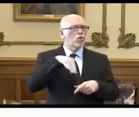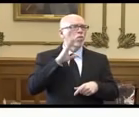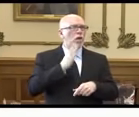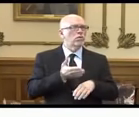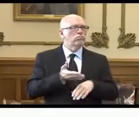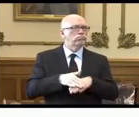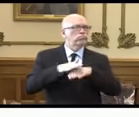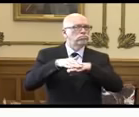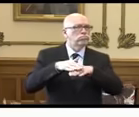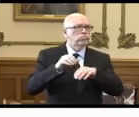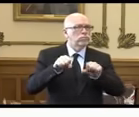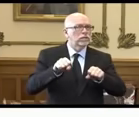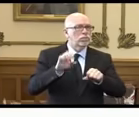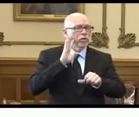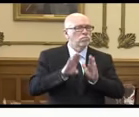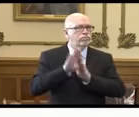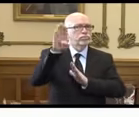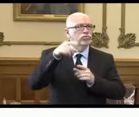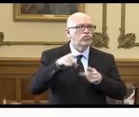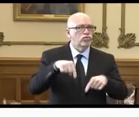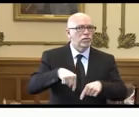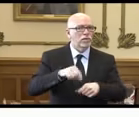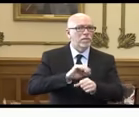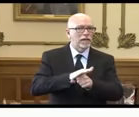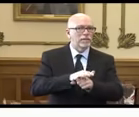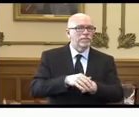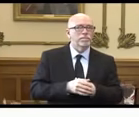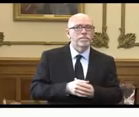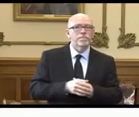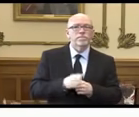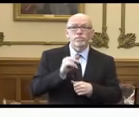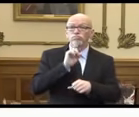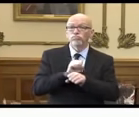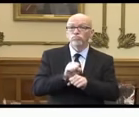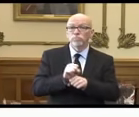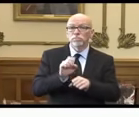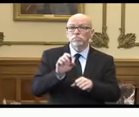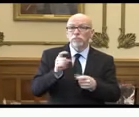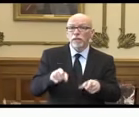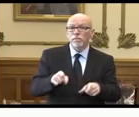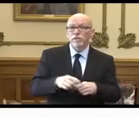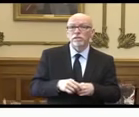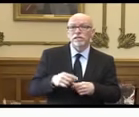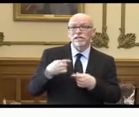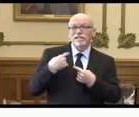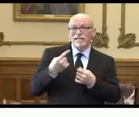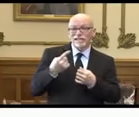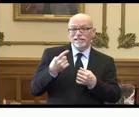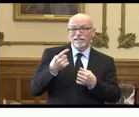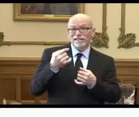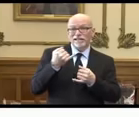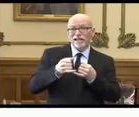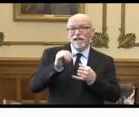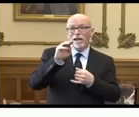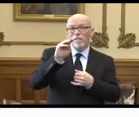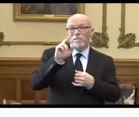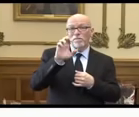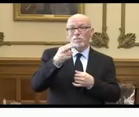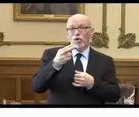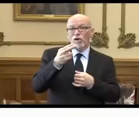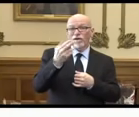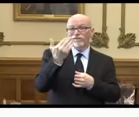increase potentially dramatically during this pandemic. And in fact, it has. Since the week ending